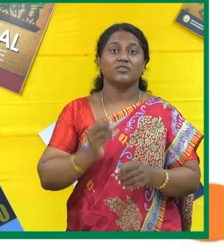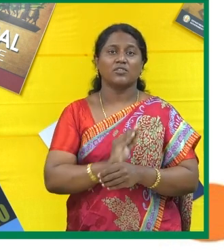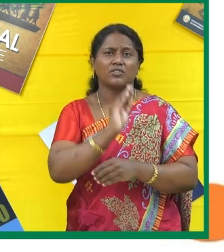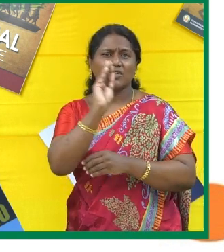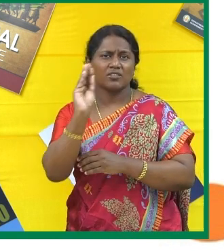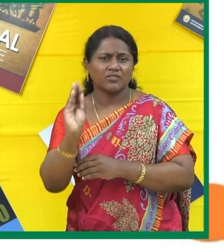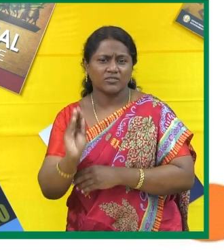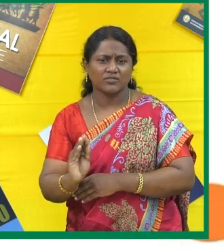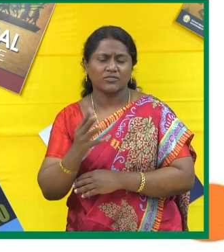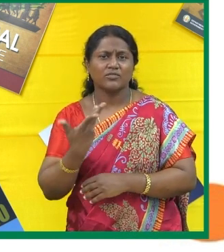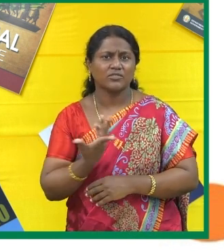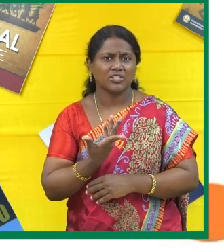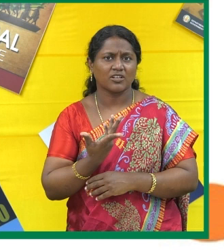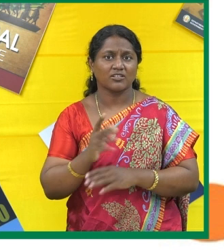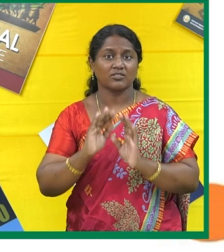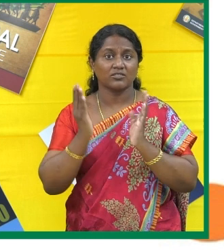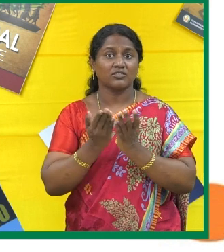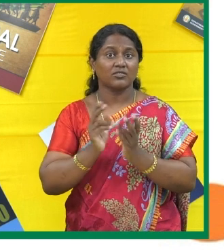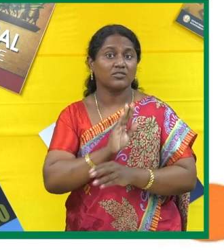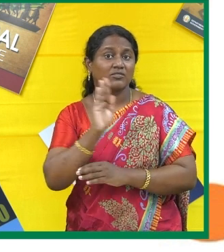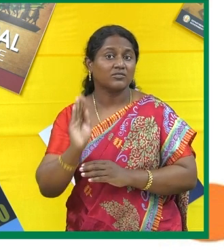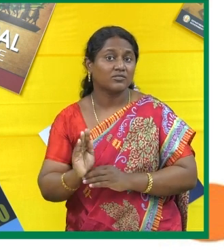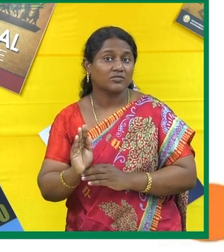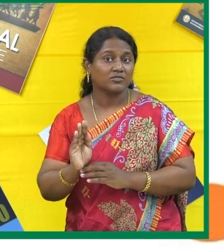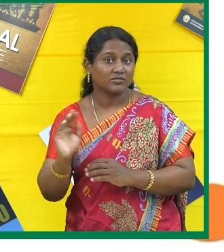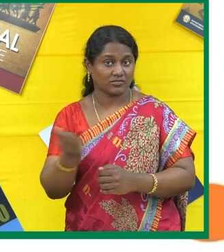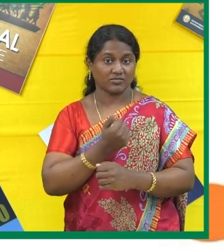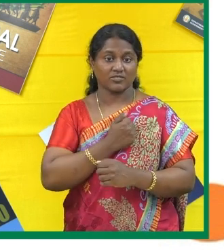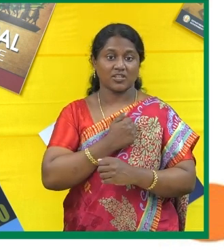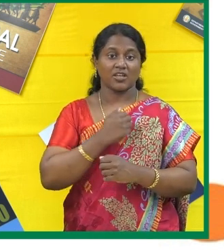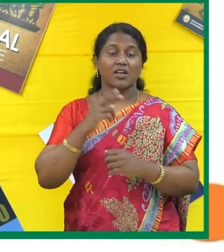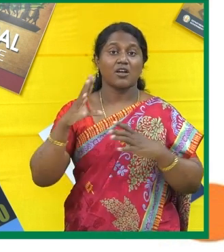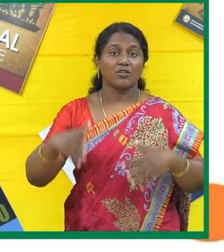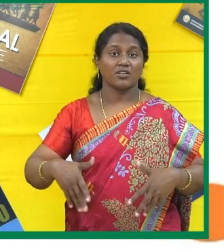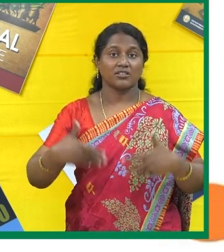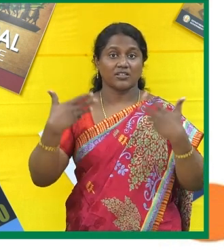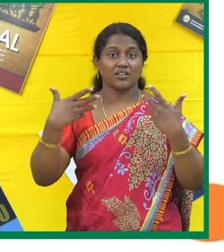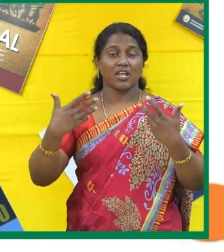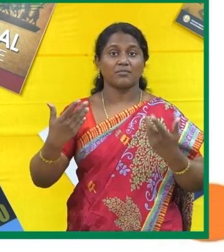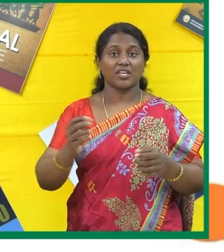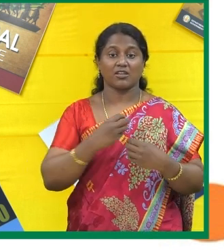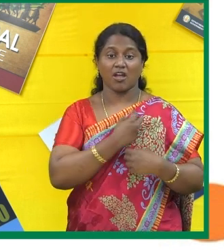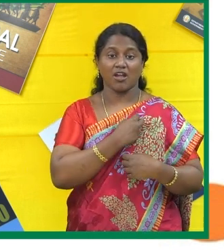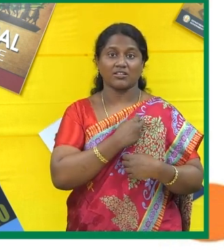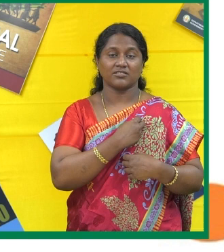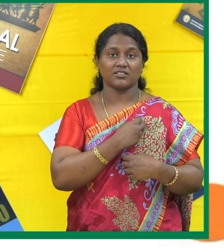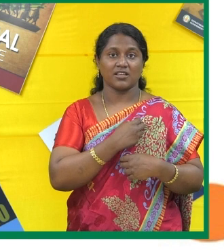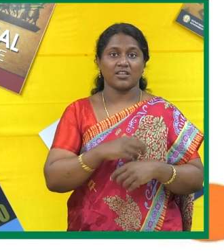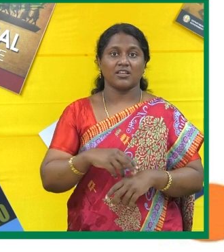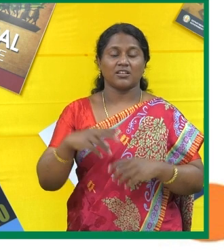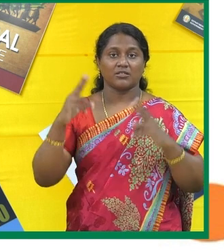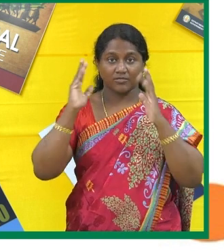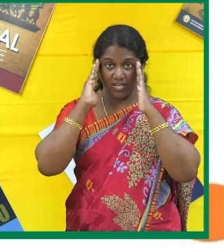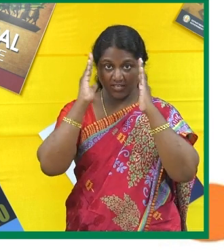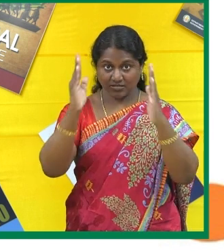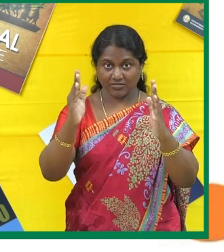from what the future wails, but with a whole and happy heart